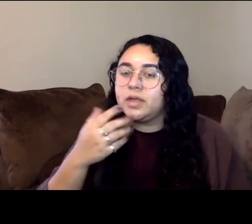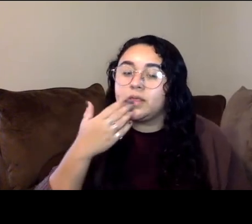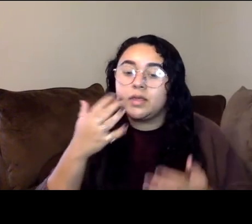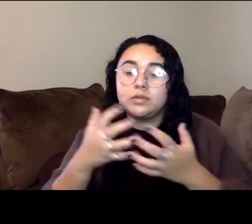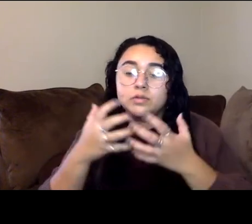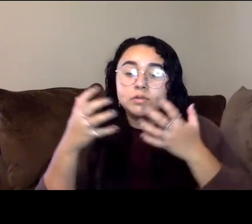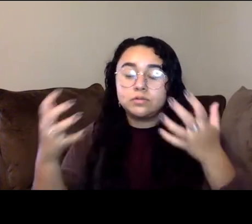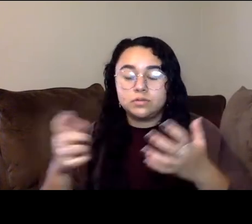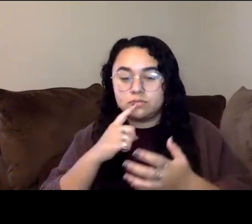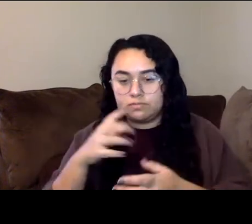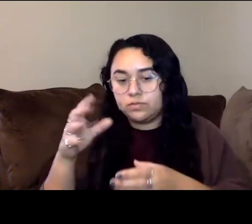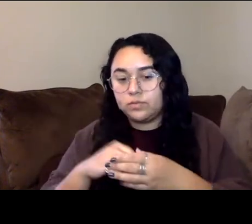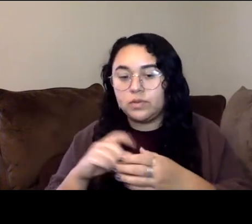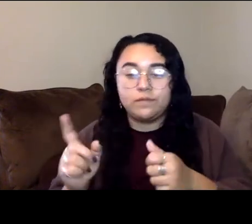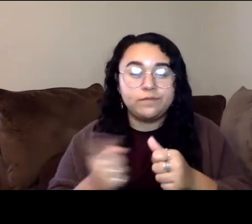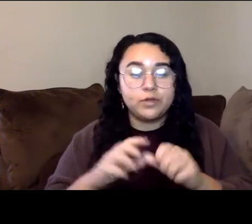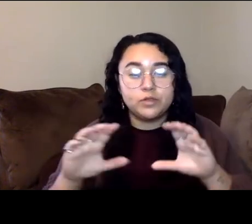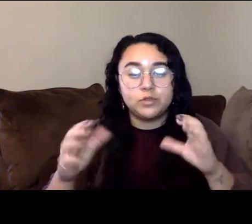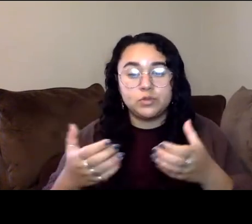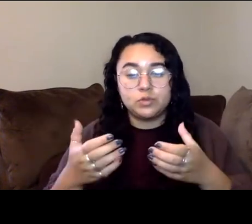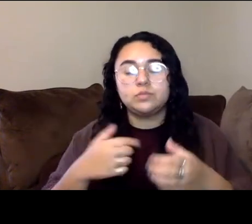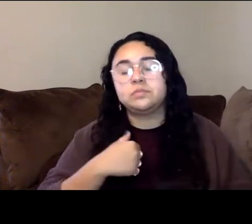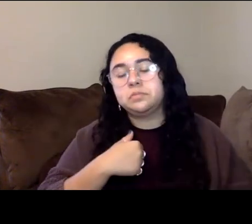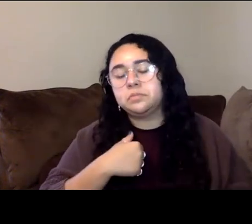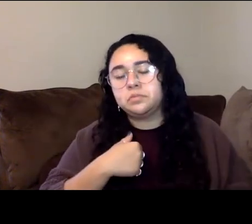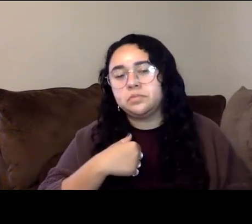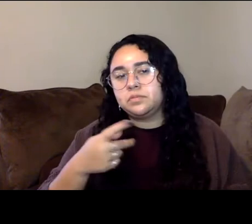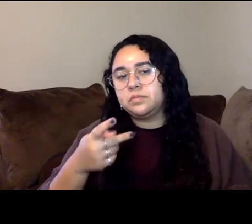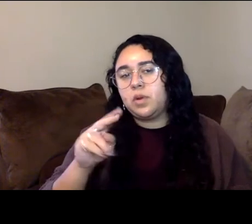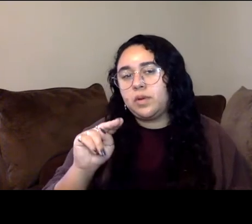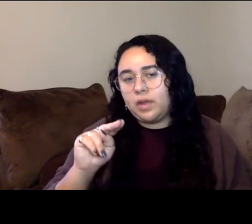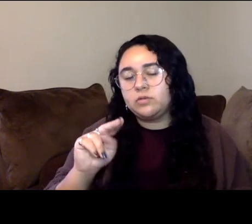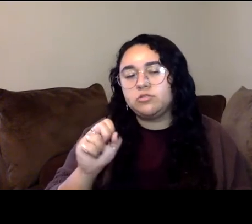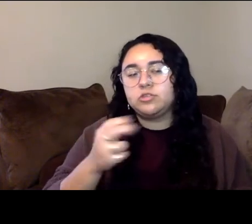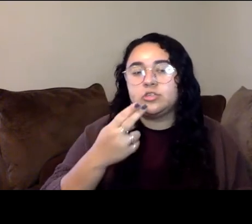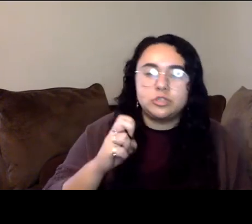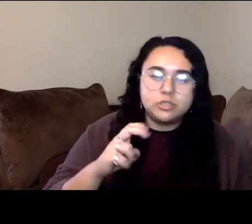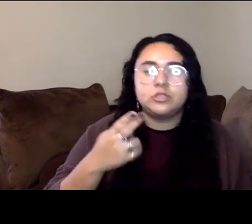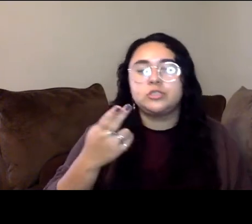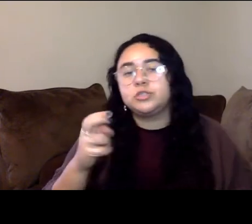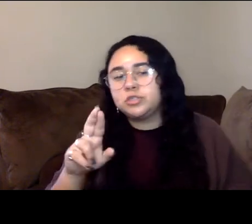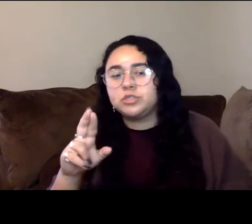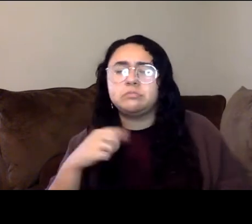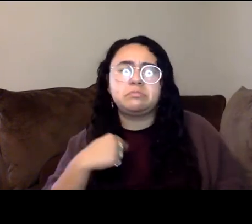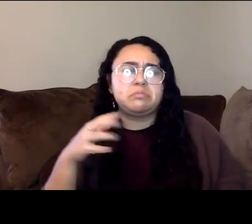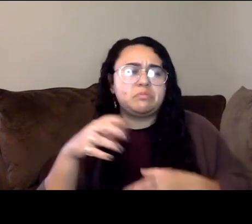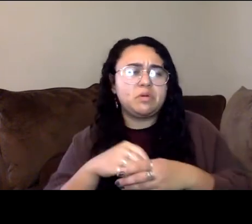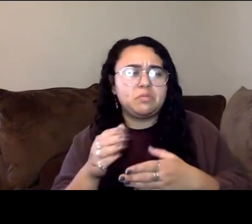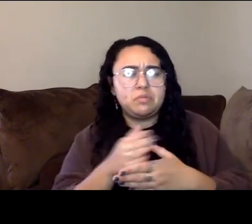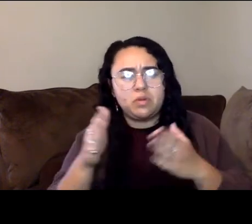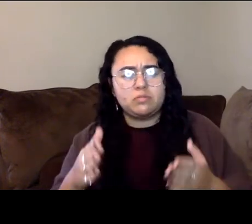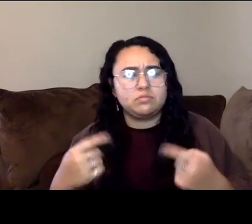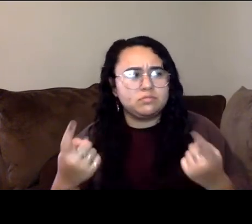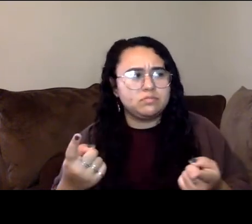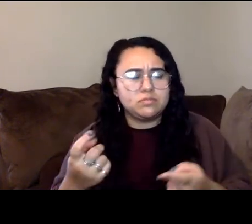yes, I was part of the first cohort. My pronouns are she and her, and I've been a partner for almost 12 years, and I've been involved for